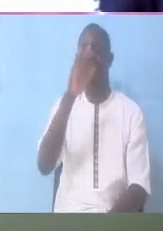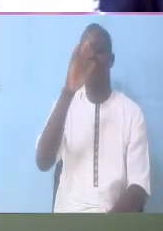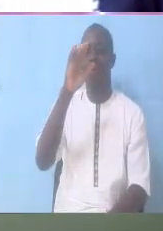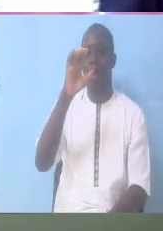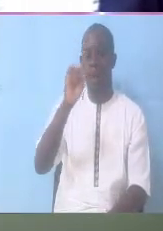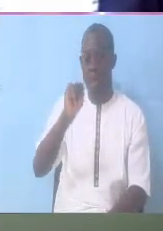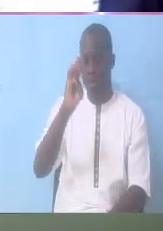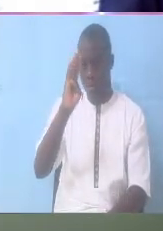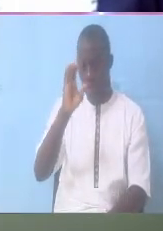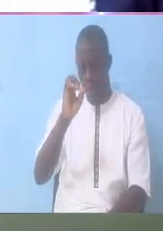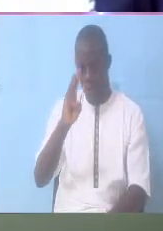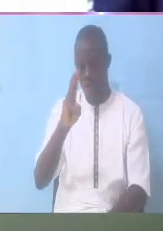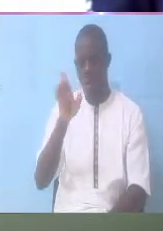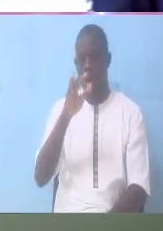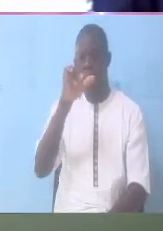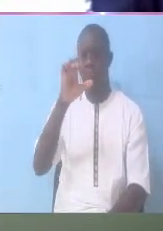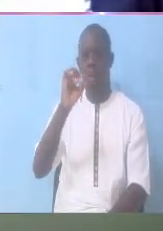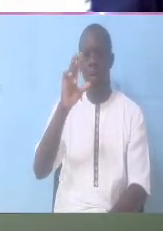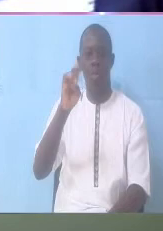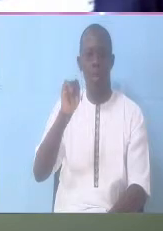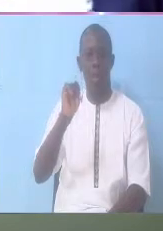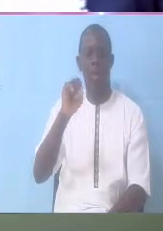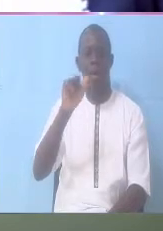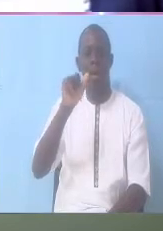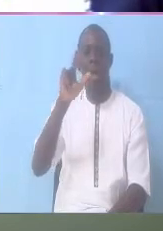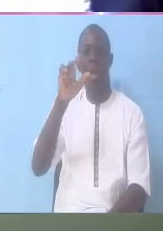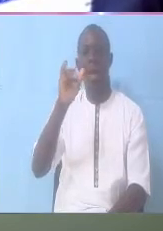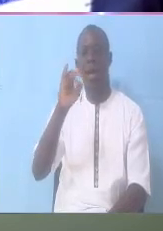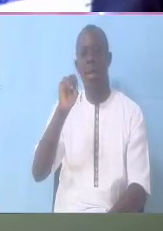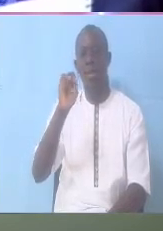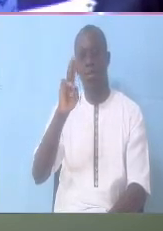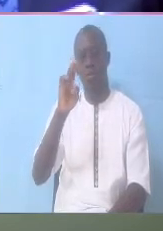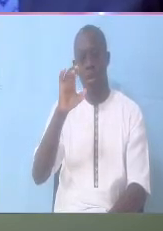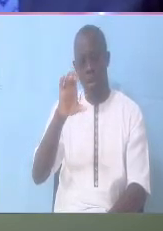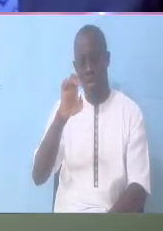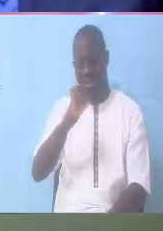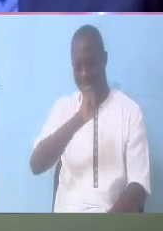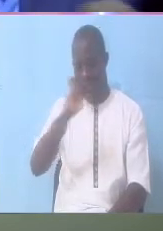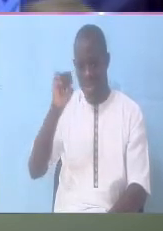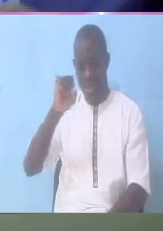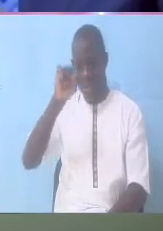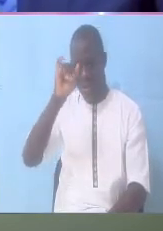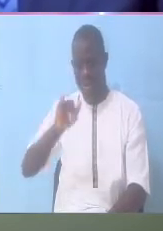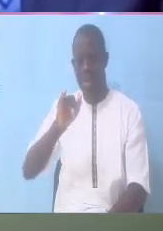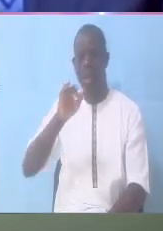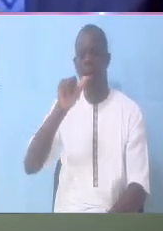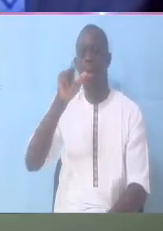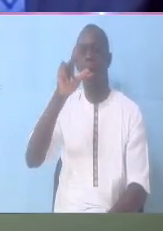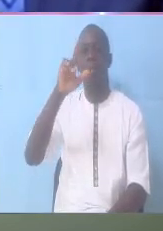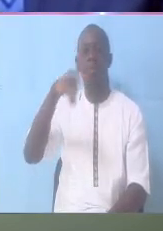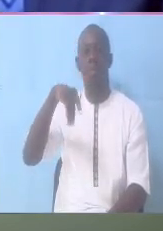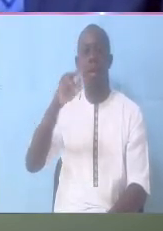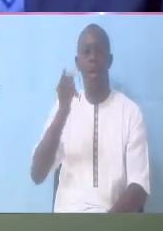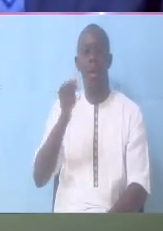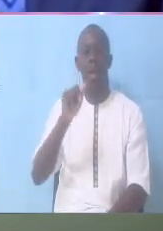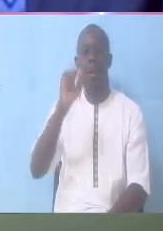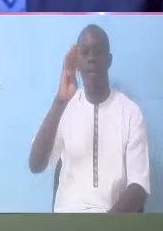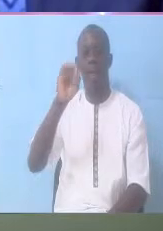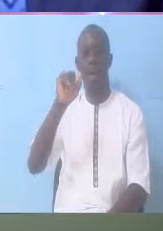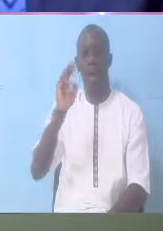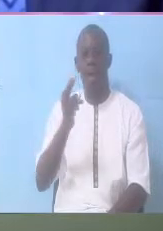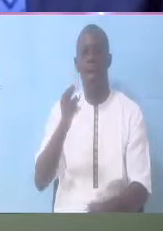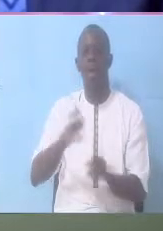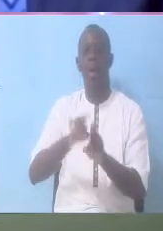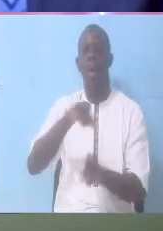Ibulo, Alphaba, Aliou Cisse, and Man Lafikor. So with due respect, that